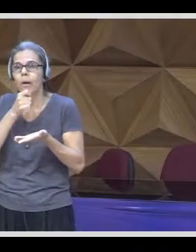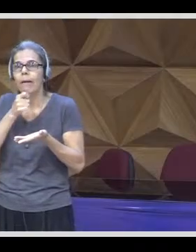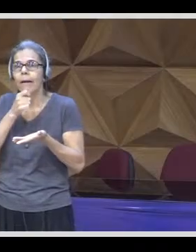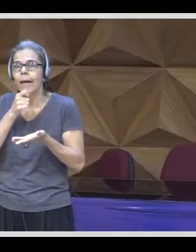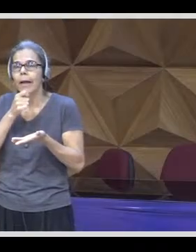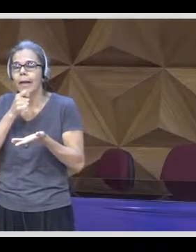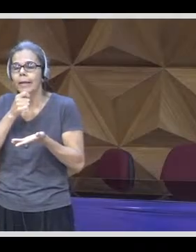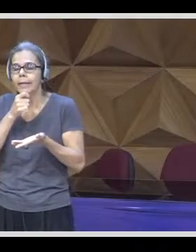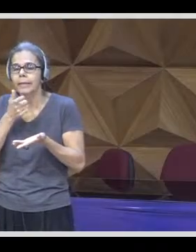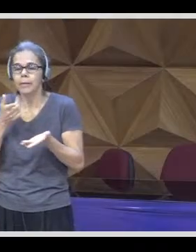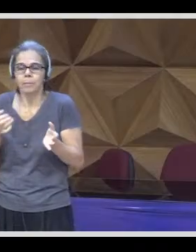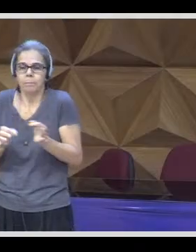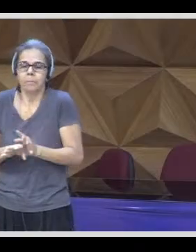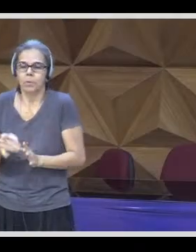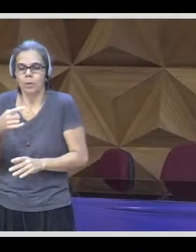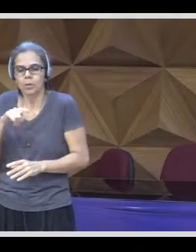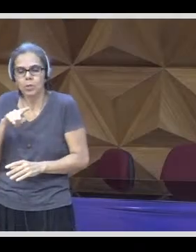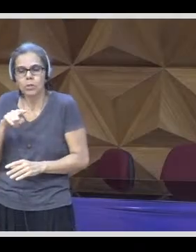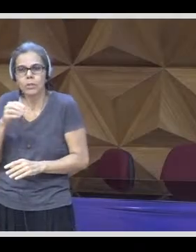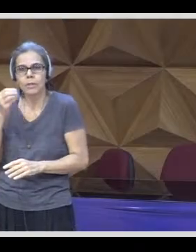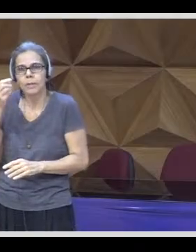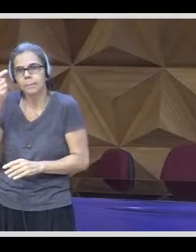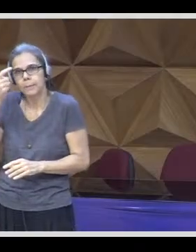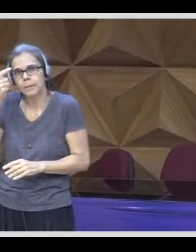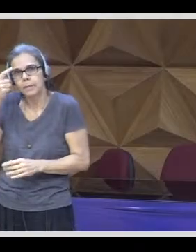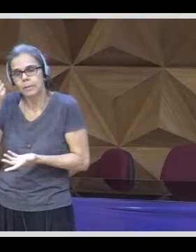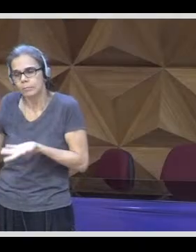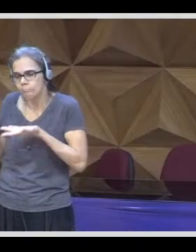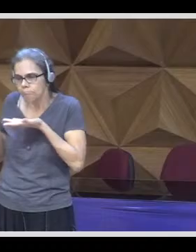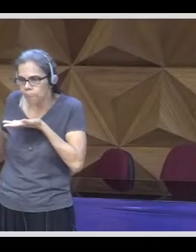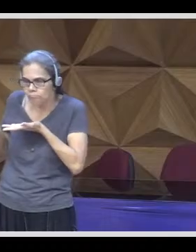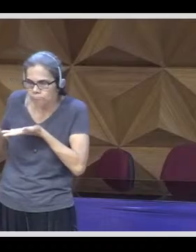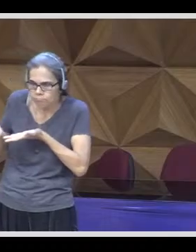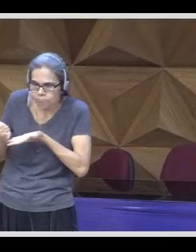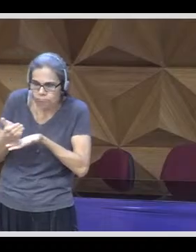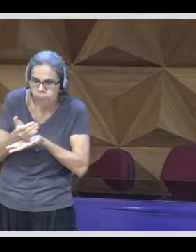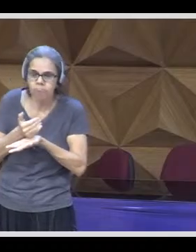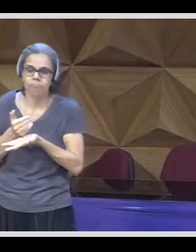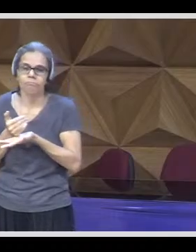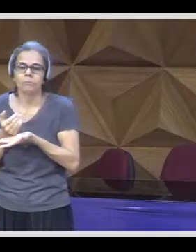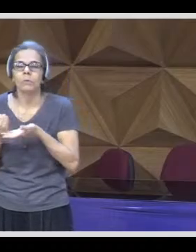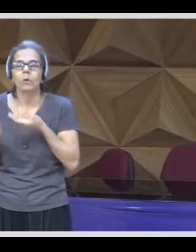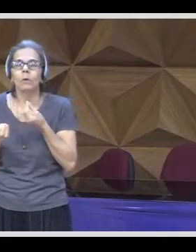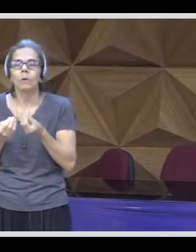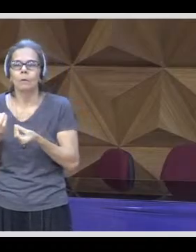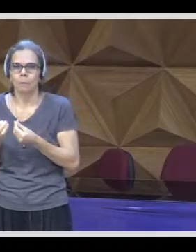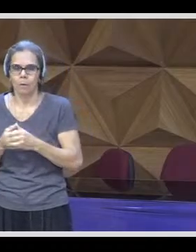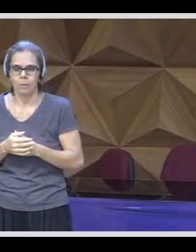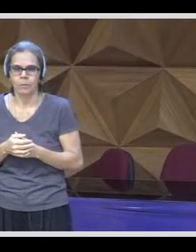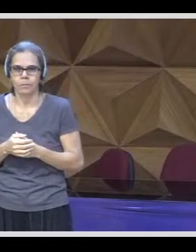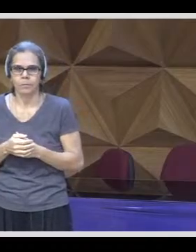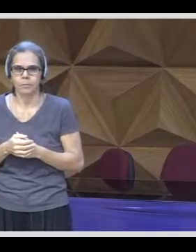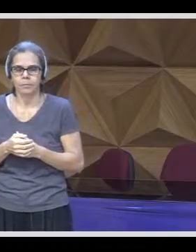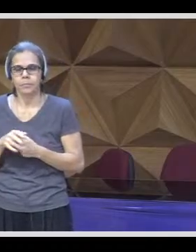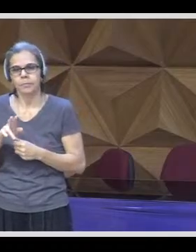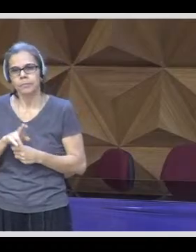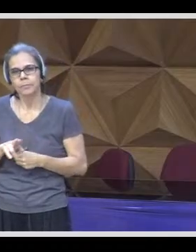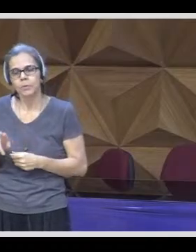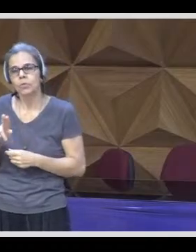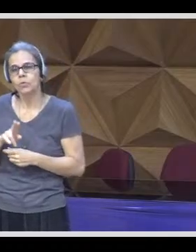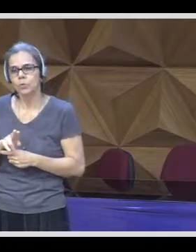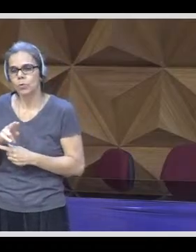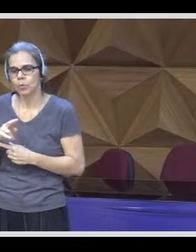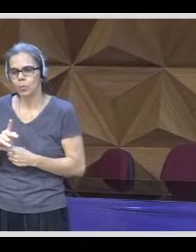data. Here is an active data collection. We use the persona, which is an account, a registered account with an age,